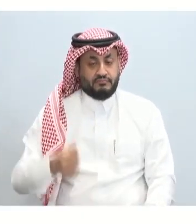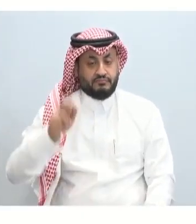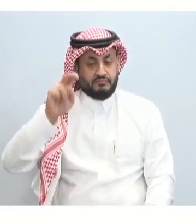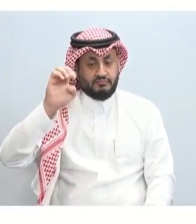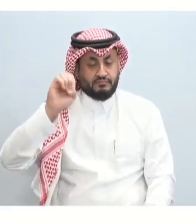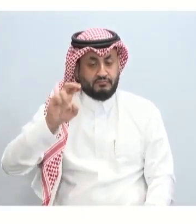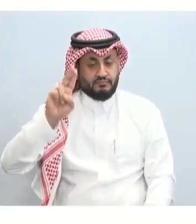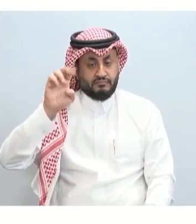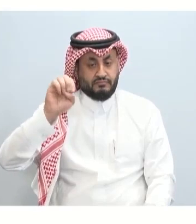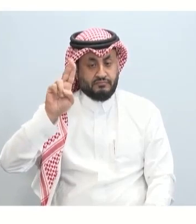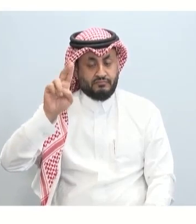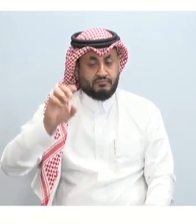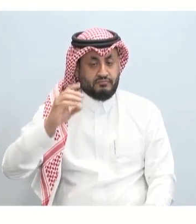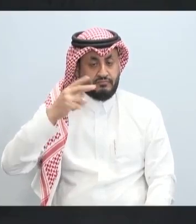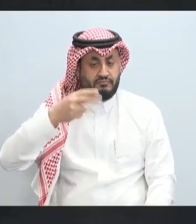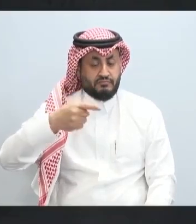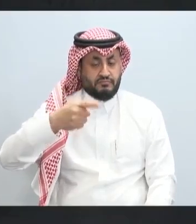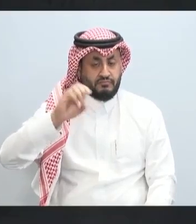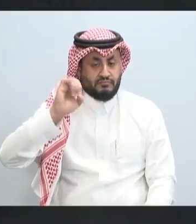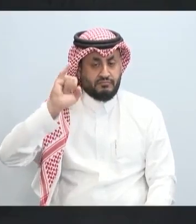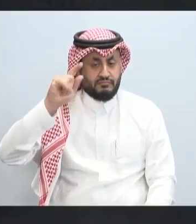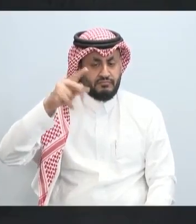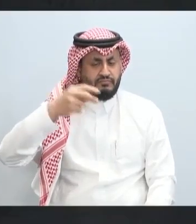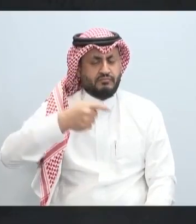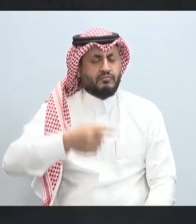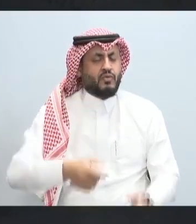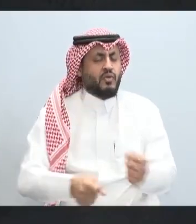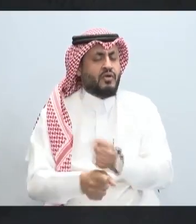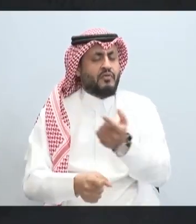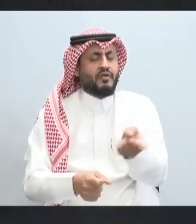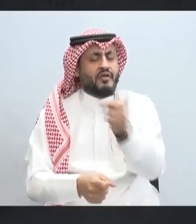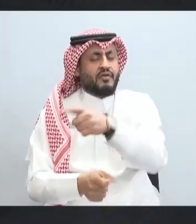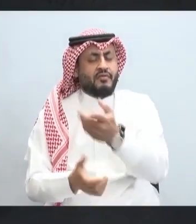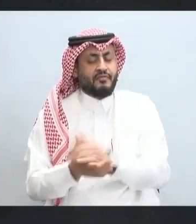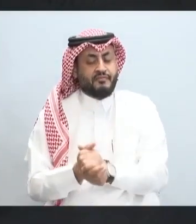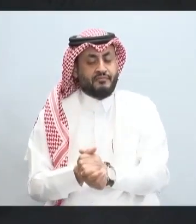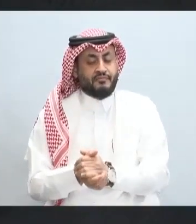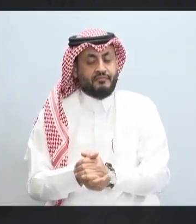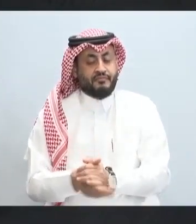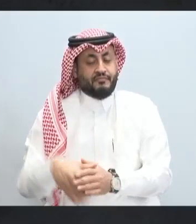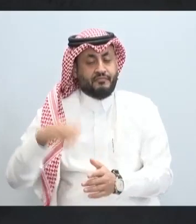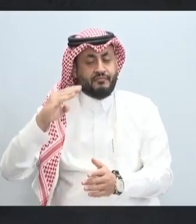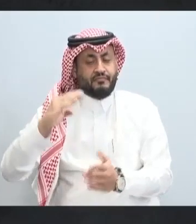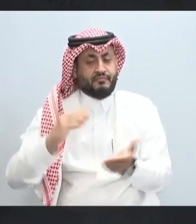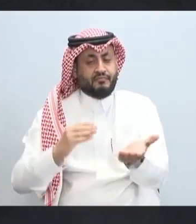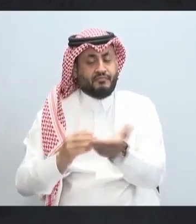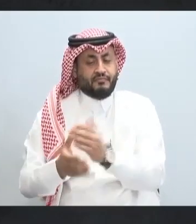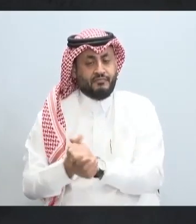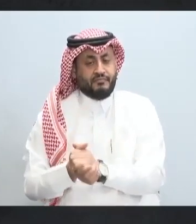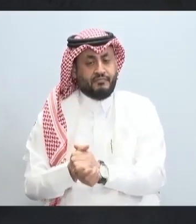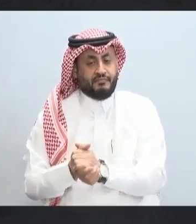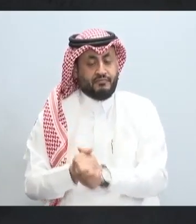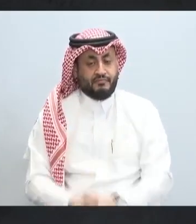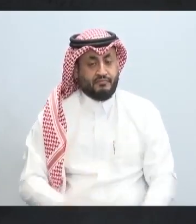we are heading to this place, so tell me, what are you going to do there? And then your partner should start his